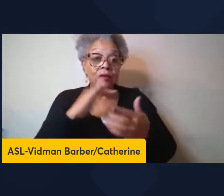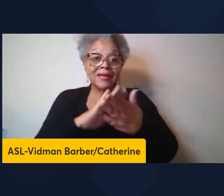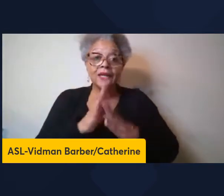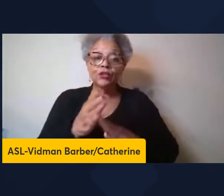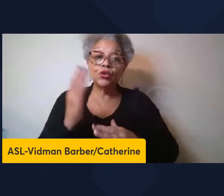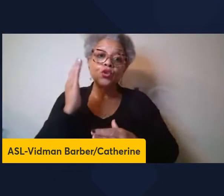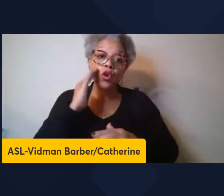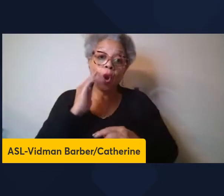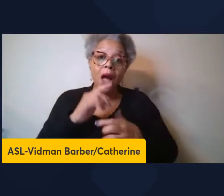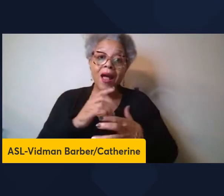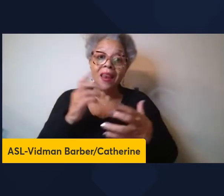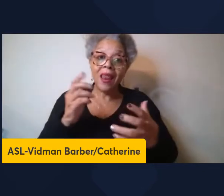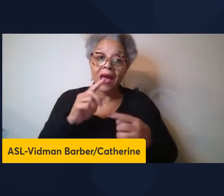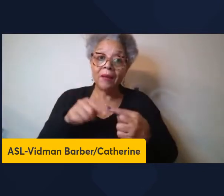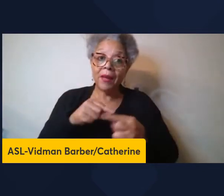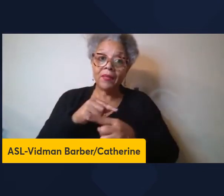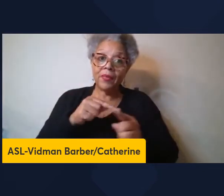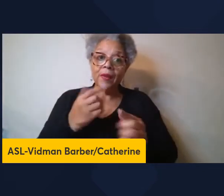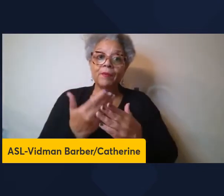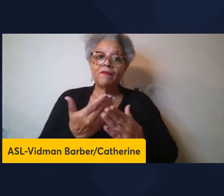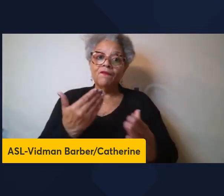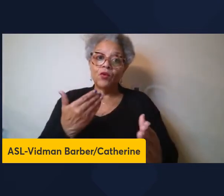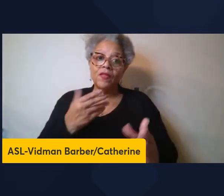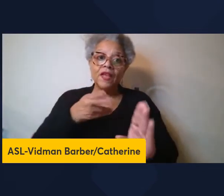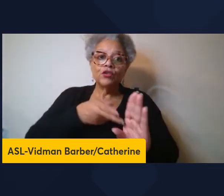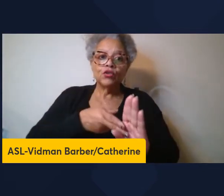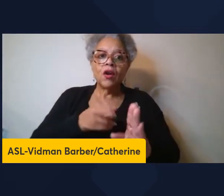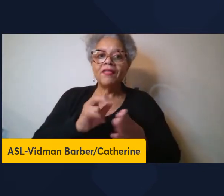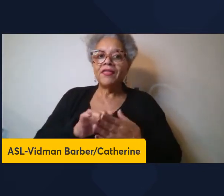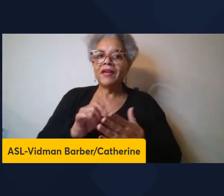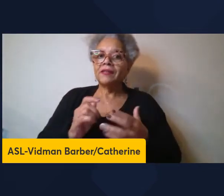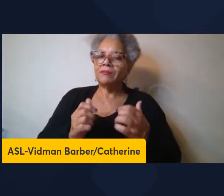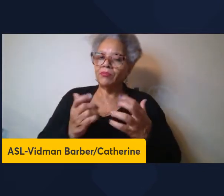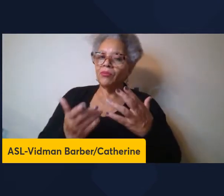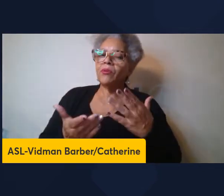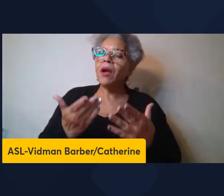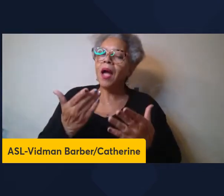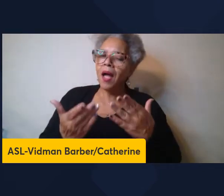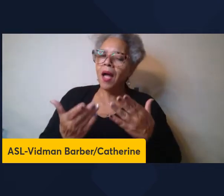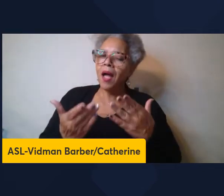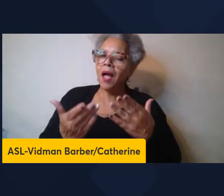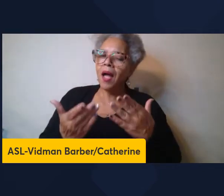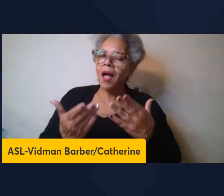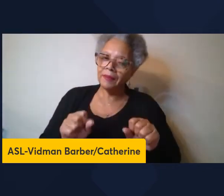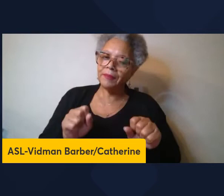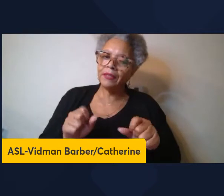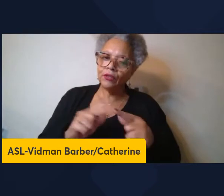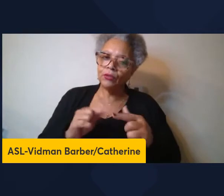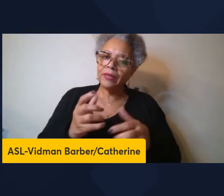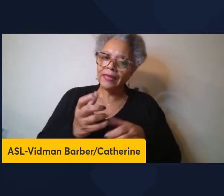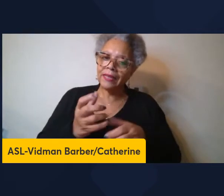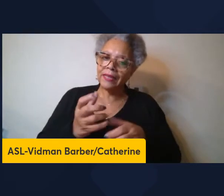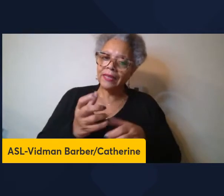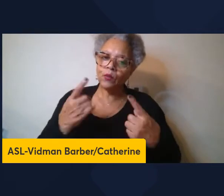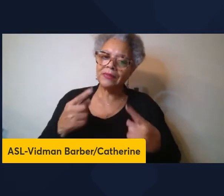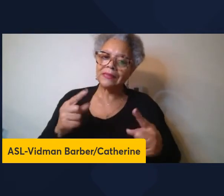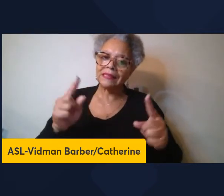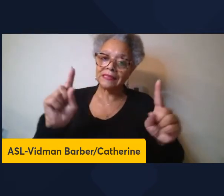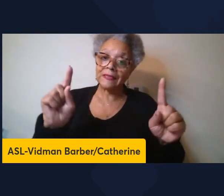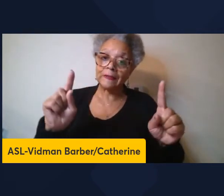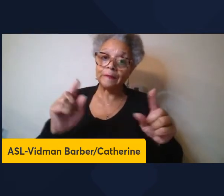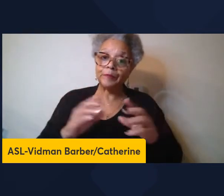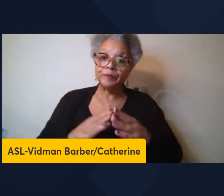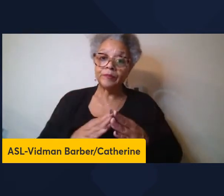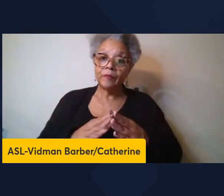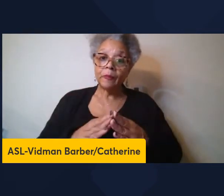lot about them before they join, then it's more likely that they'll get it, and it's more likely that they will succeed. Now,